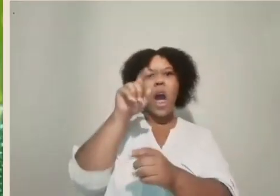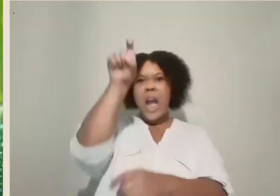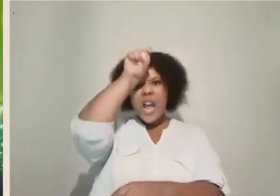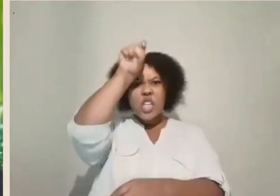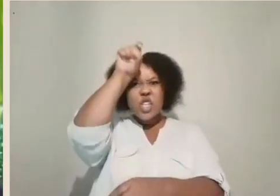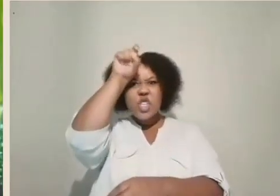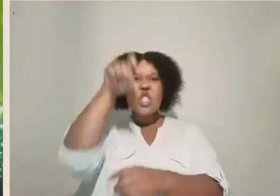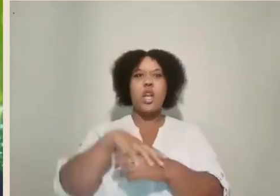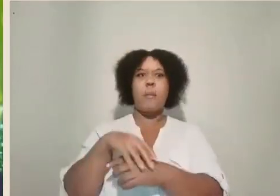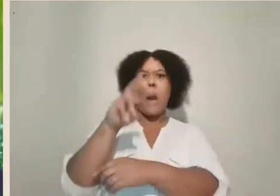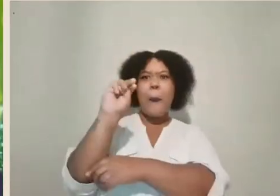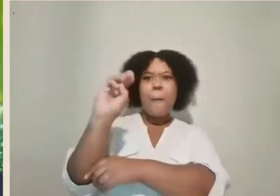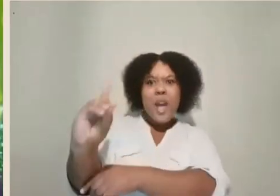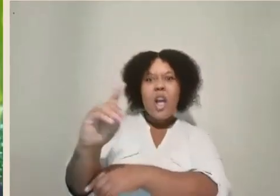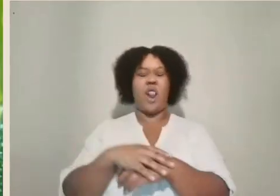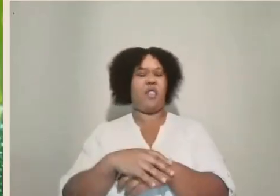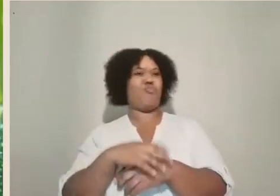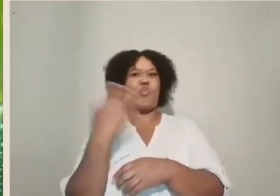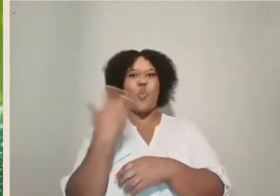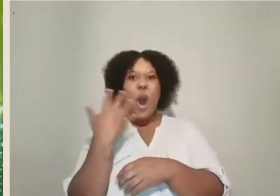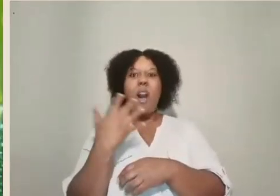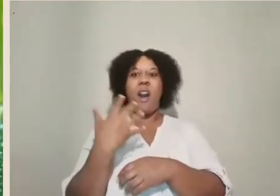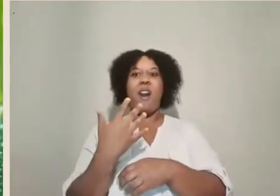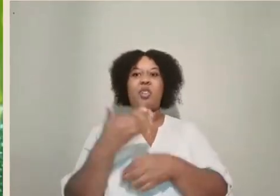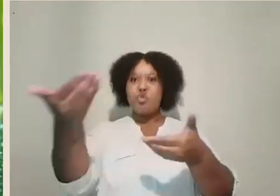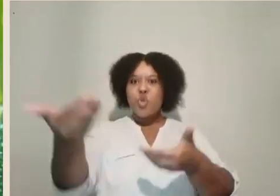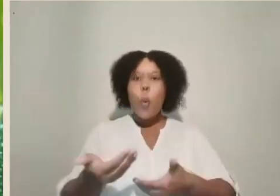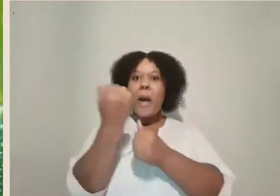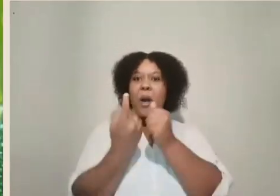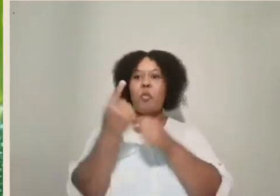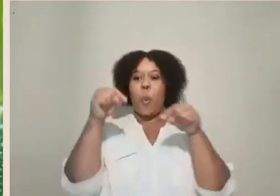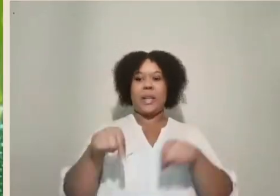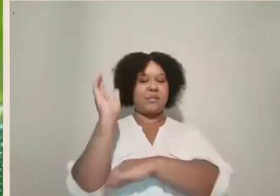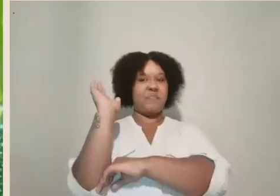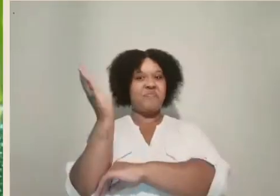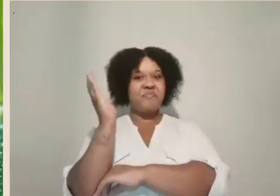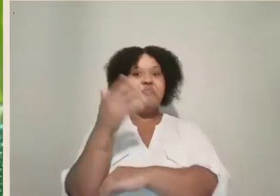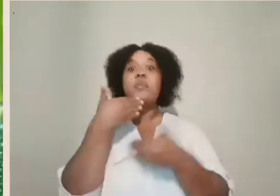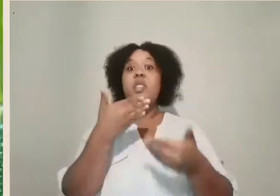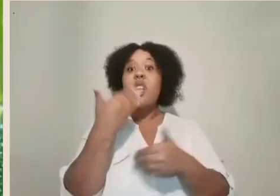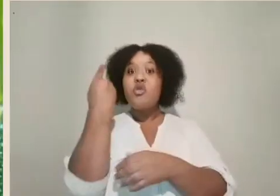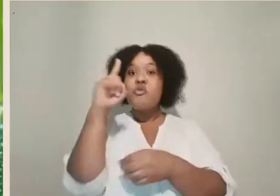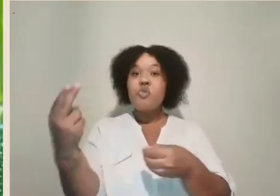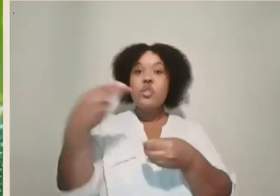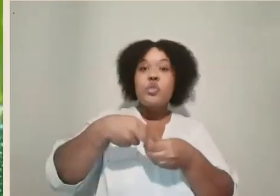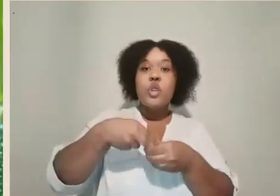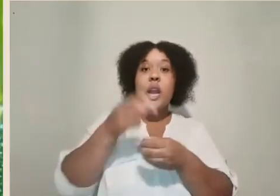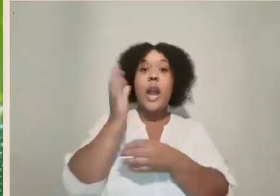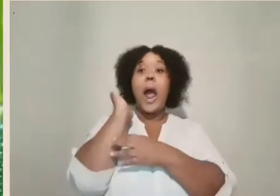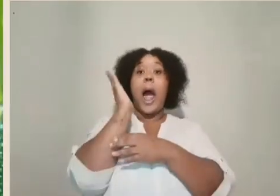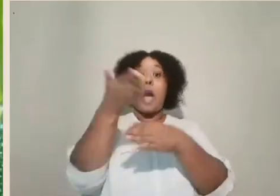well, Maryland. So welcome everyone to this presentation. Thank you so much for joining. I'm going to share my